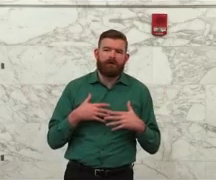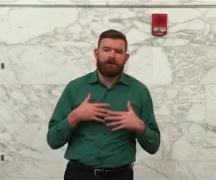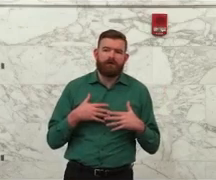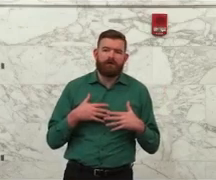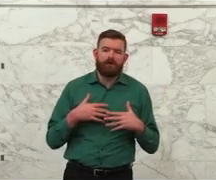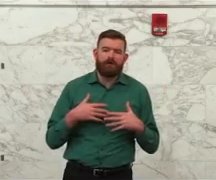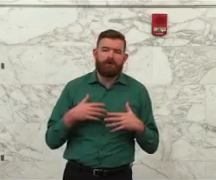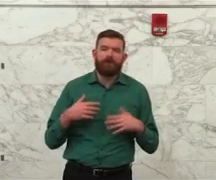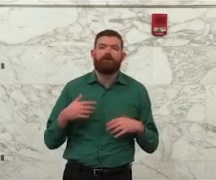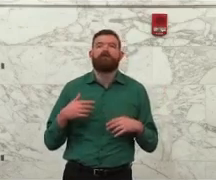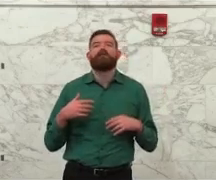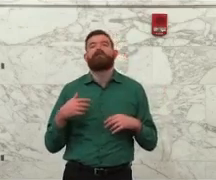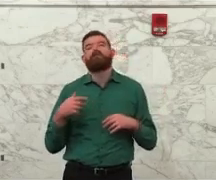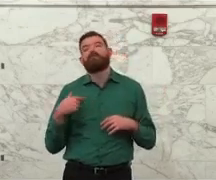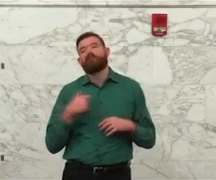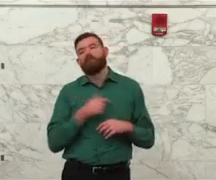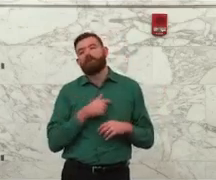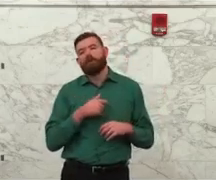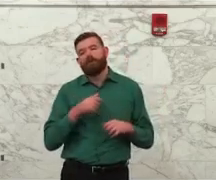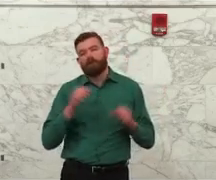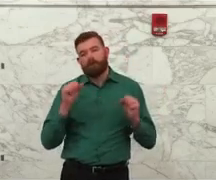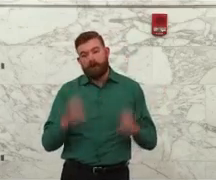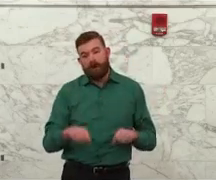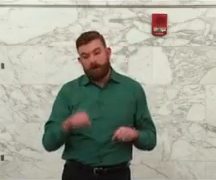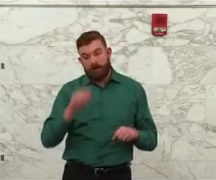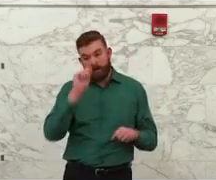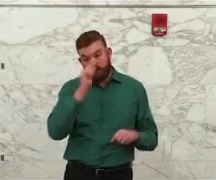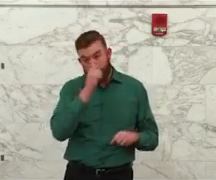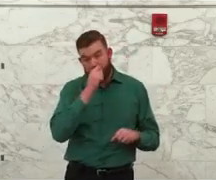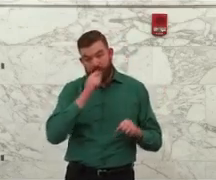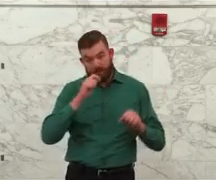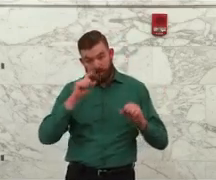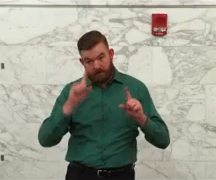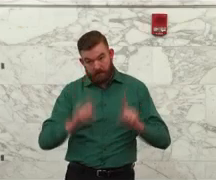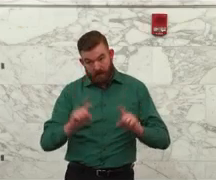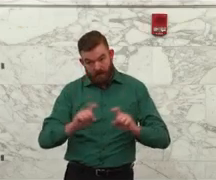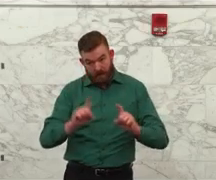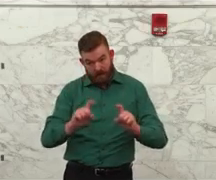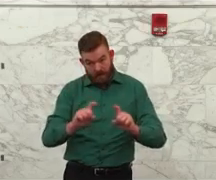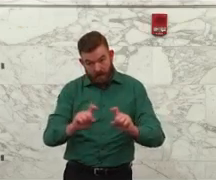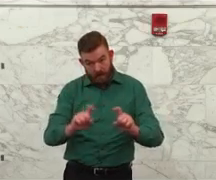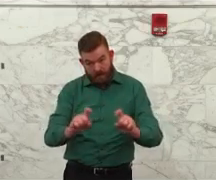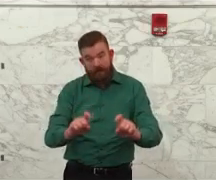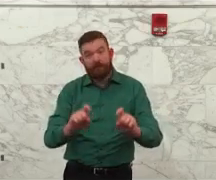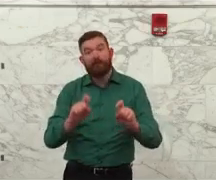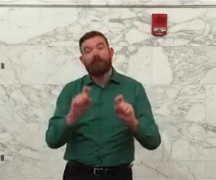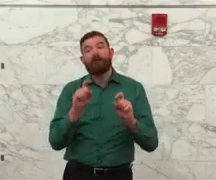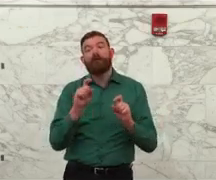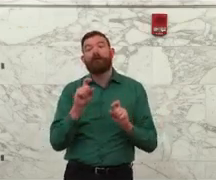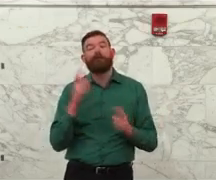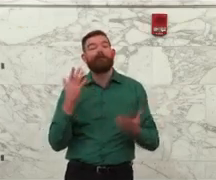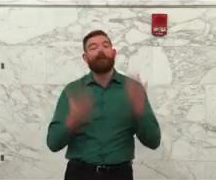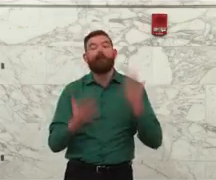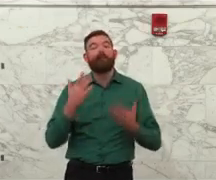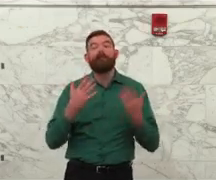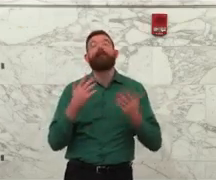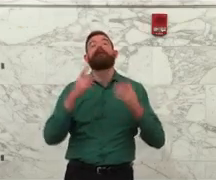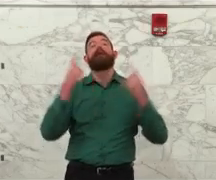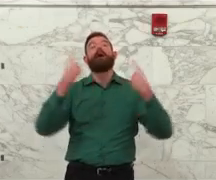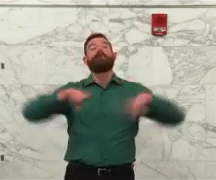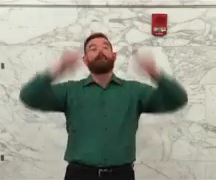negative on Monday and 5 days later be positive, especially asymptomatic. So the goal of testing